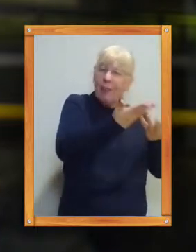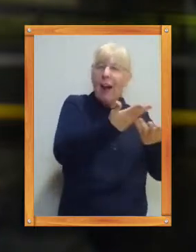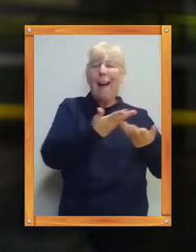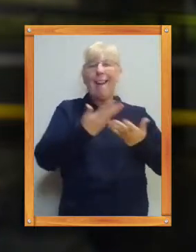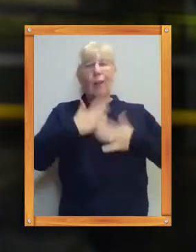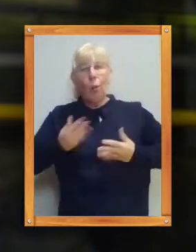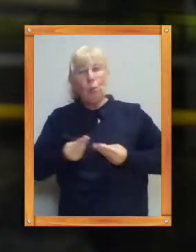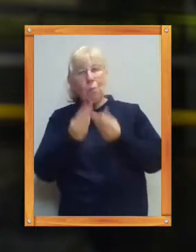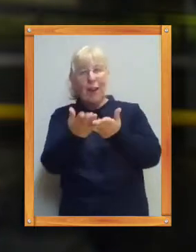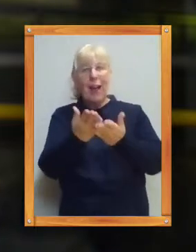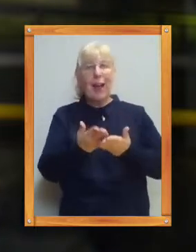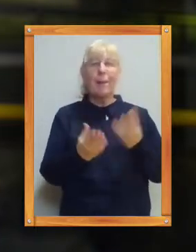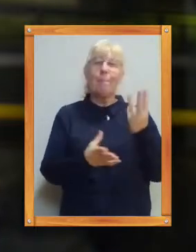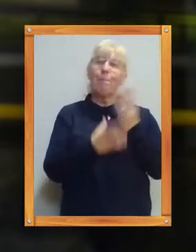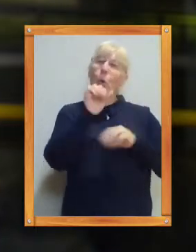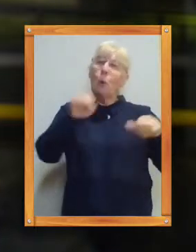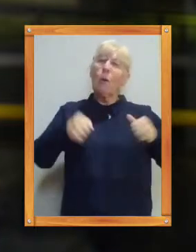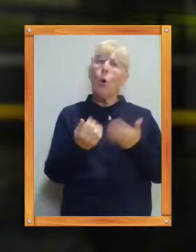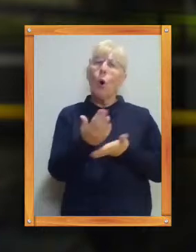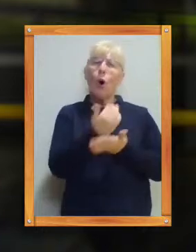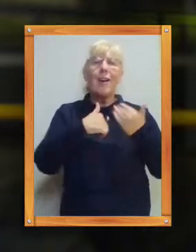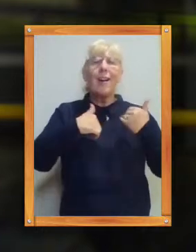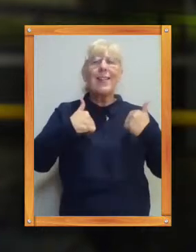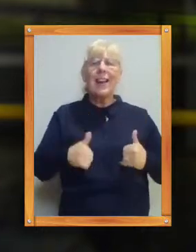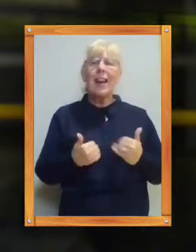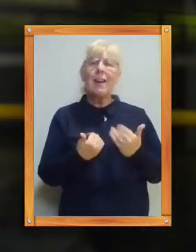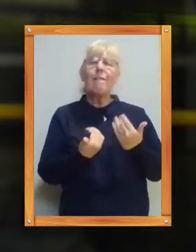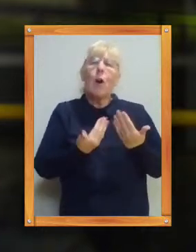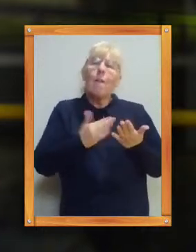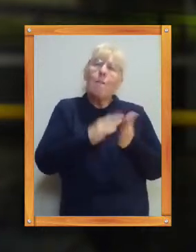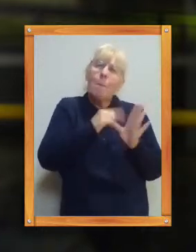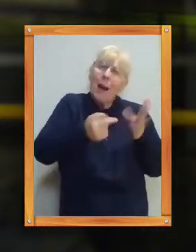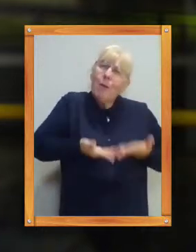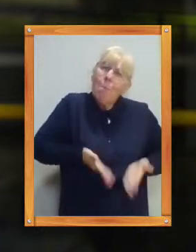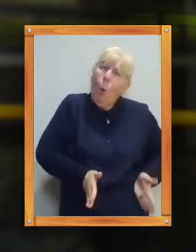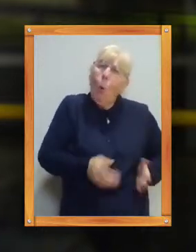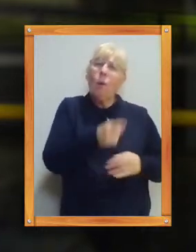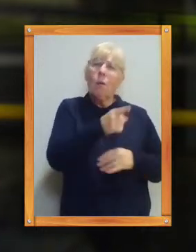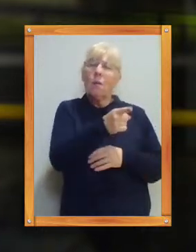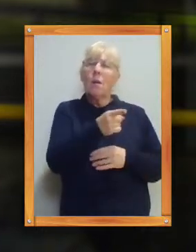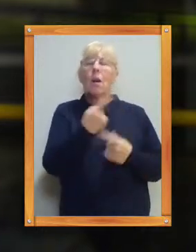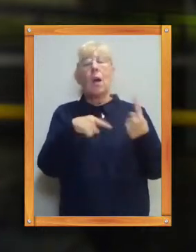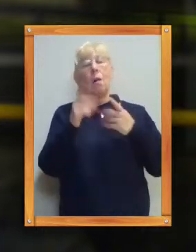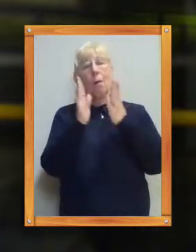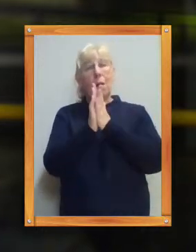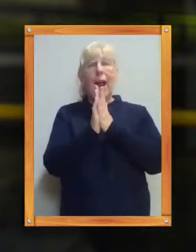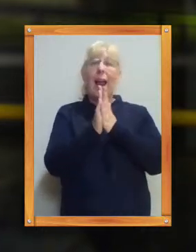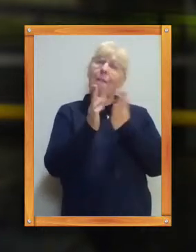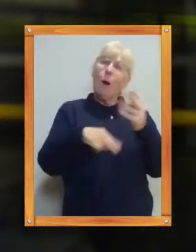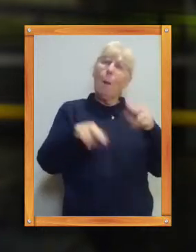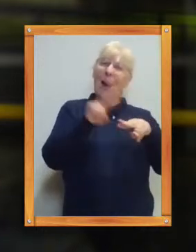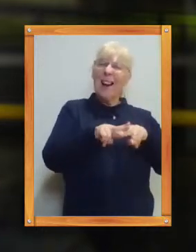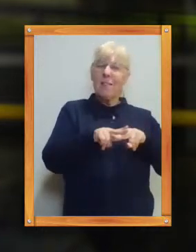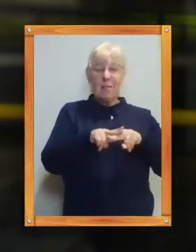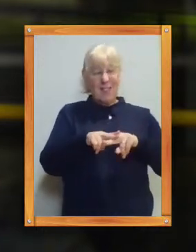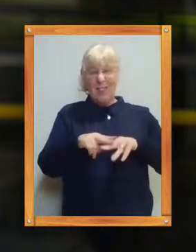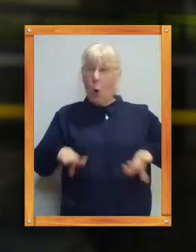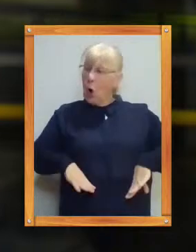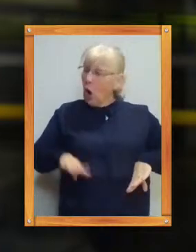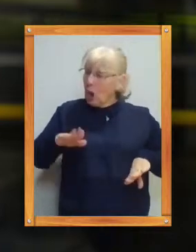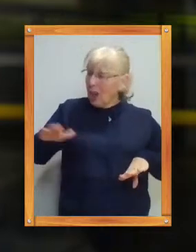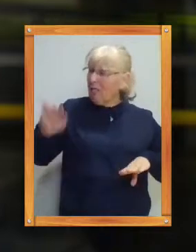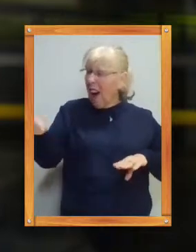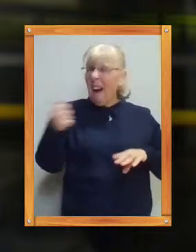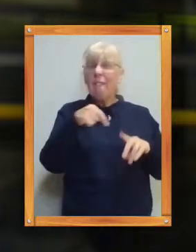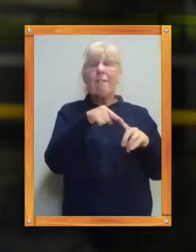of Mary, we pray for the parents of young children, for new mums and dads, coming to terms with